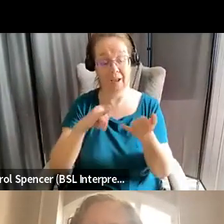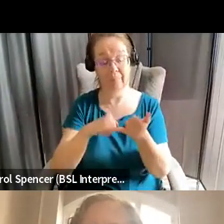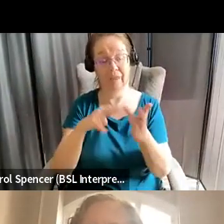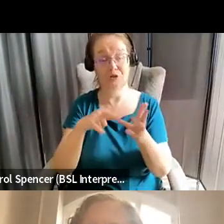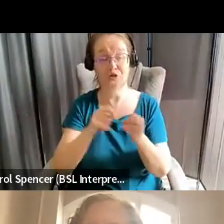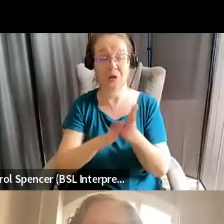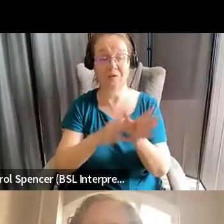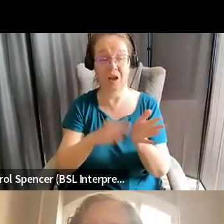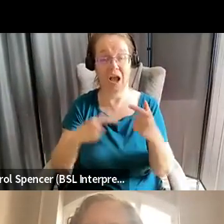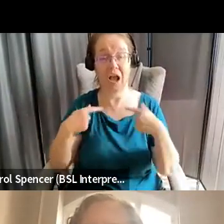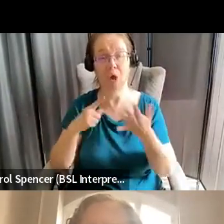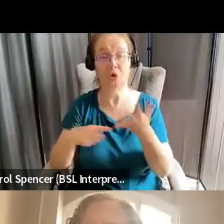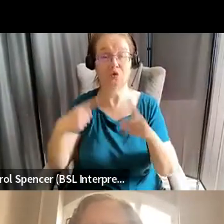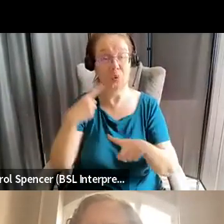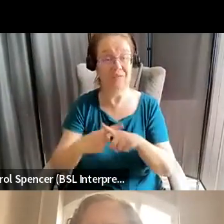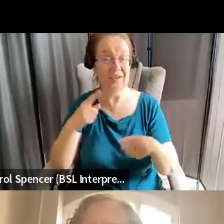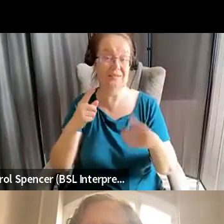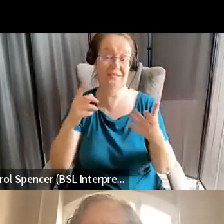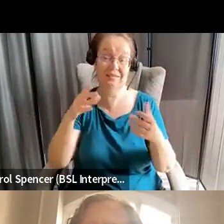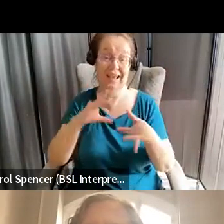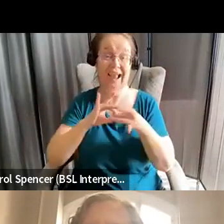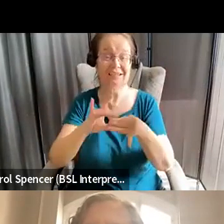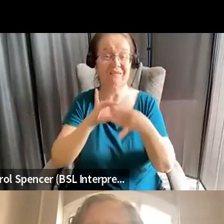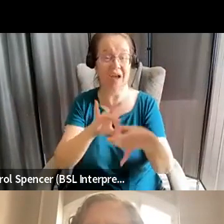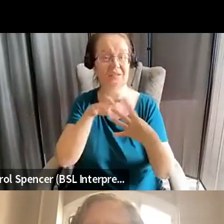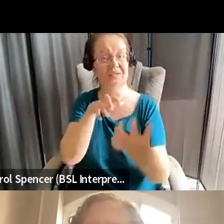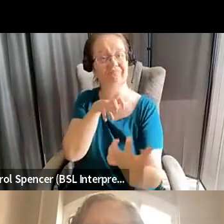a user interface designer here at CyberDuck.